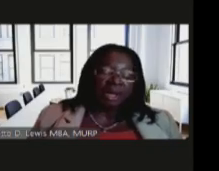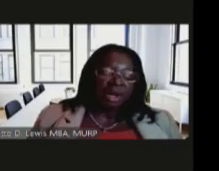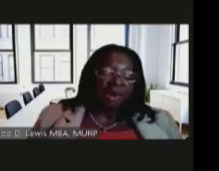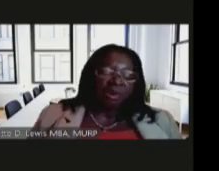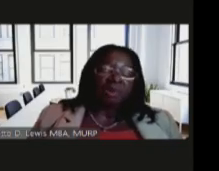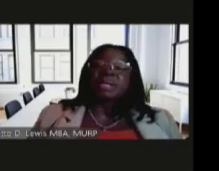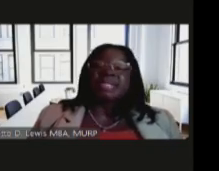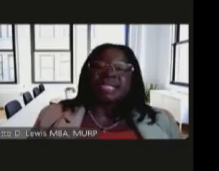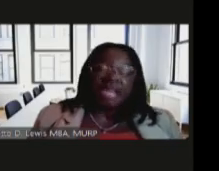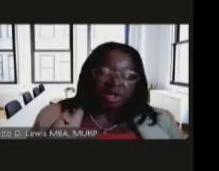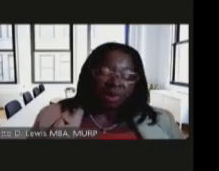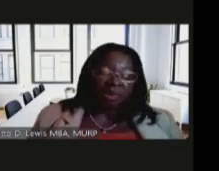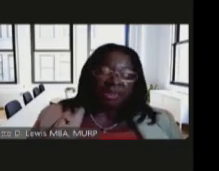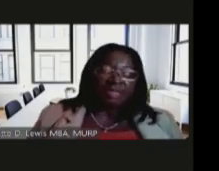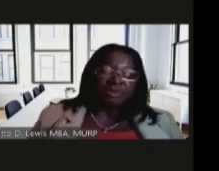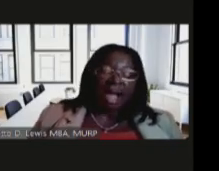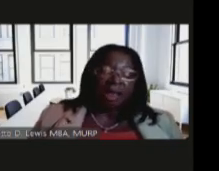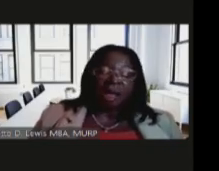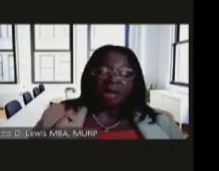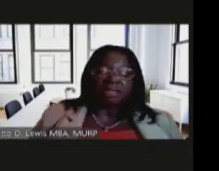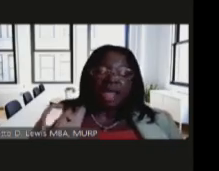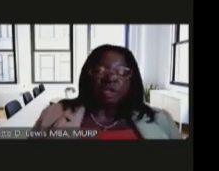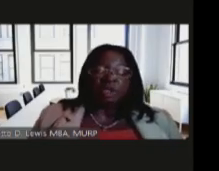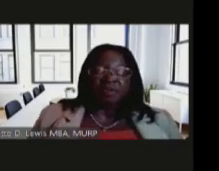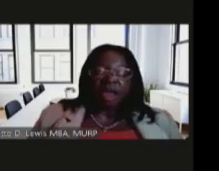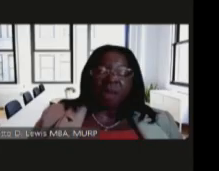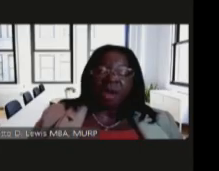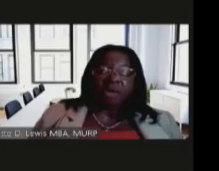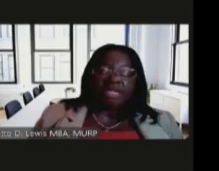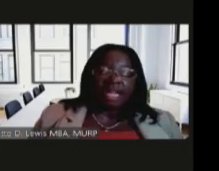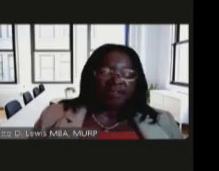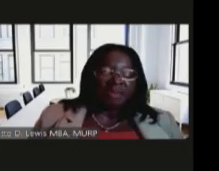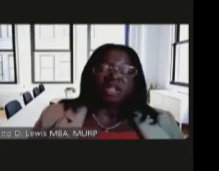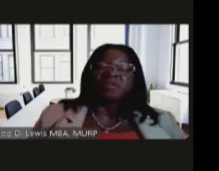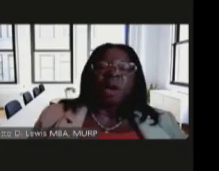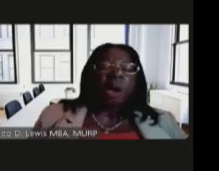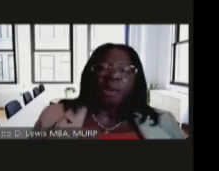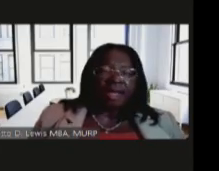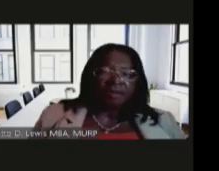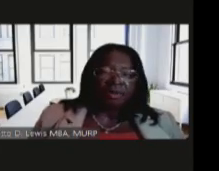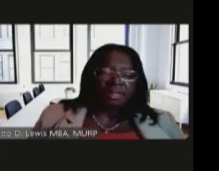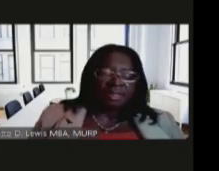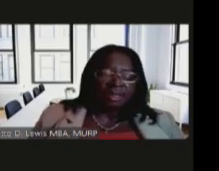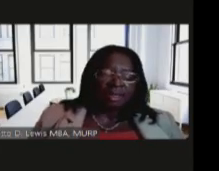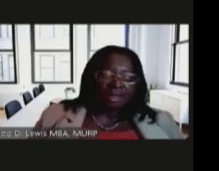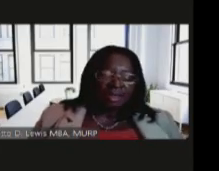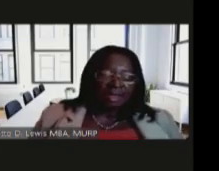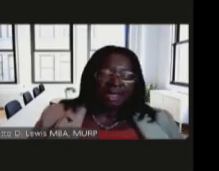programs. We will continue this dialogues to provide awareness and information for all